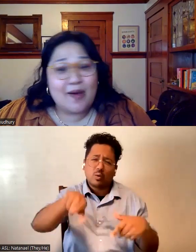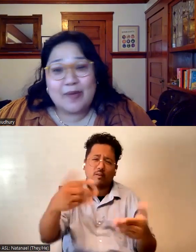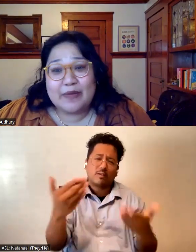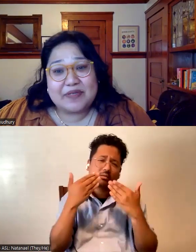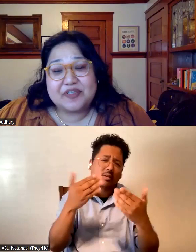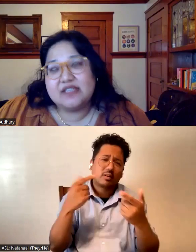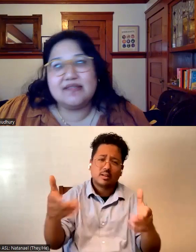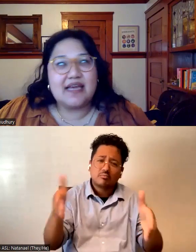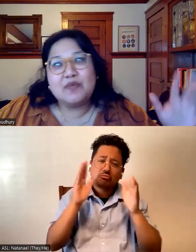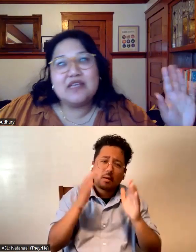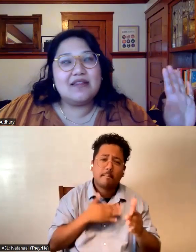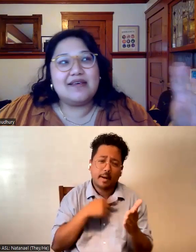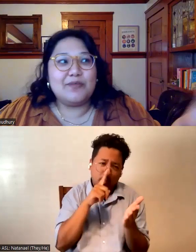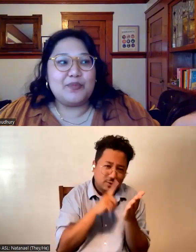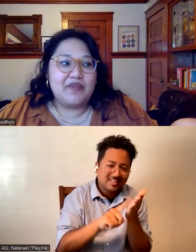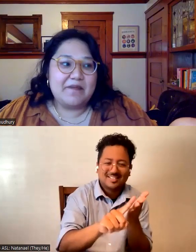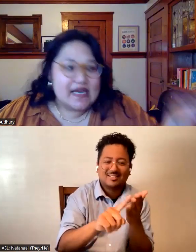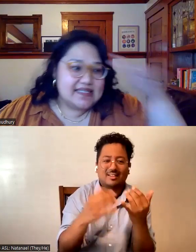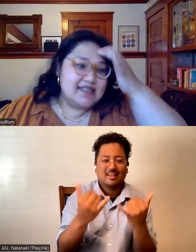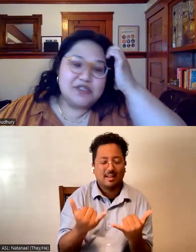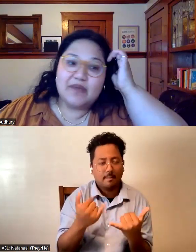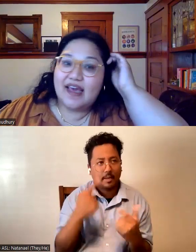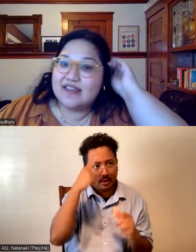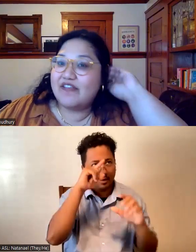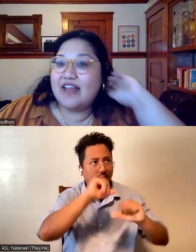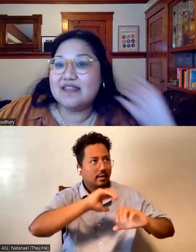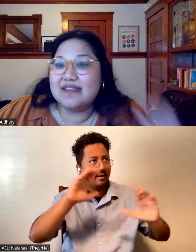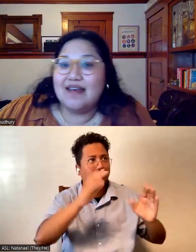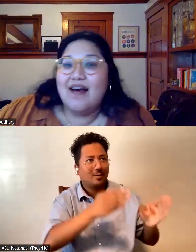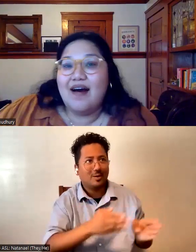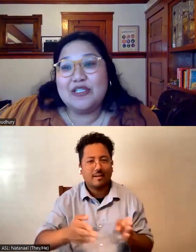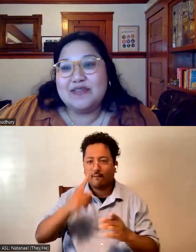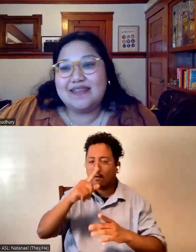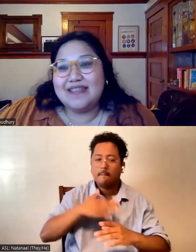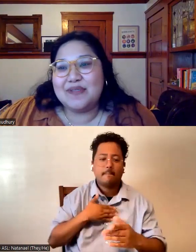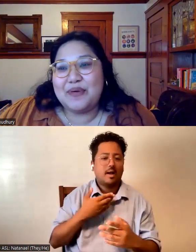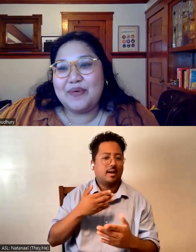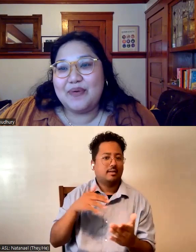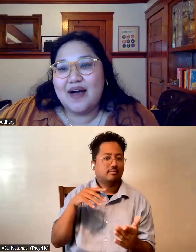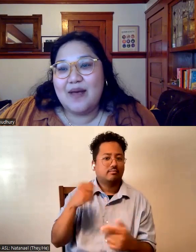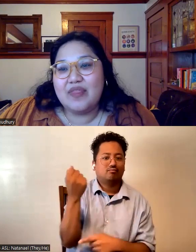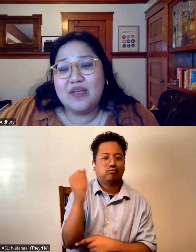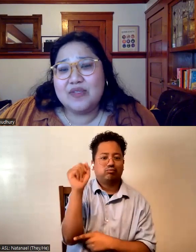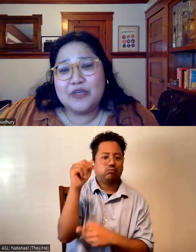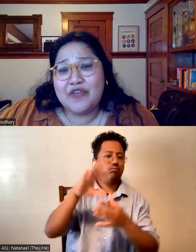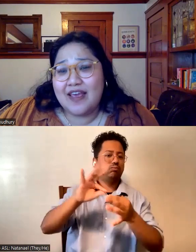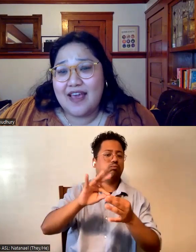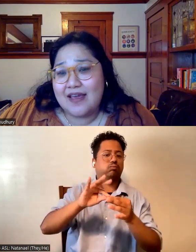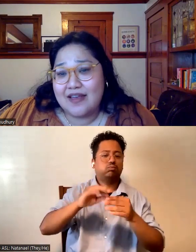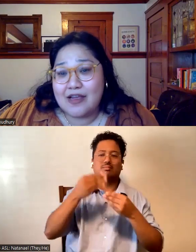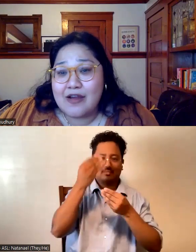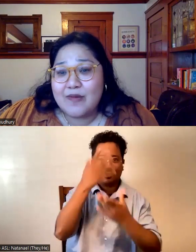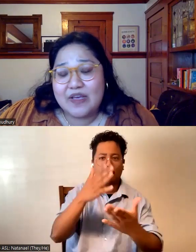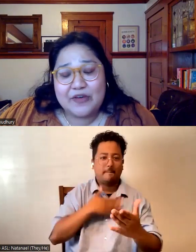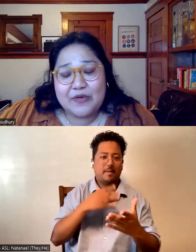me talk about my research. It's getting me in the right mindset to do my defense on Tuesday. So thank you so much for like hanging